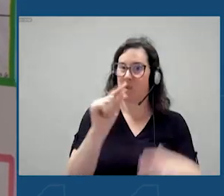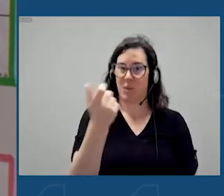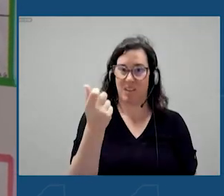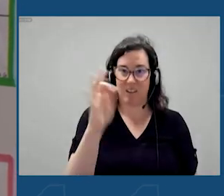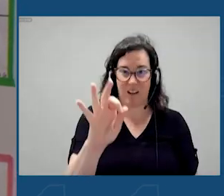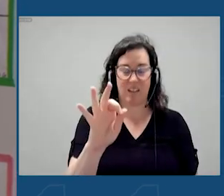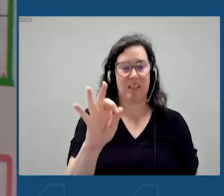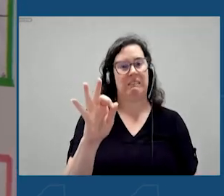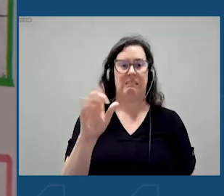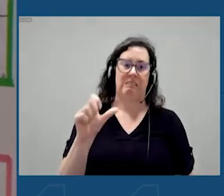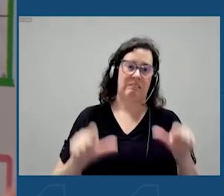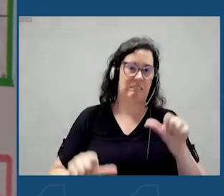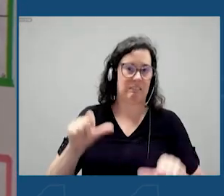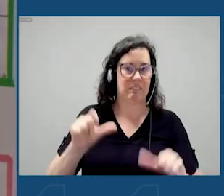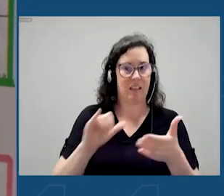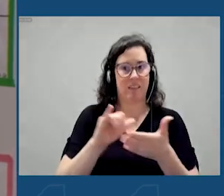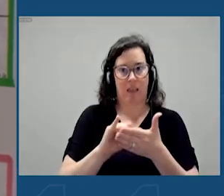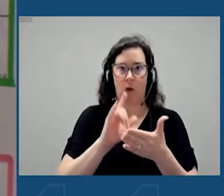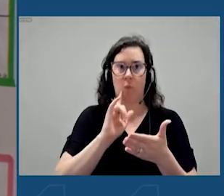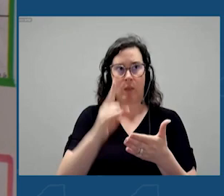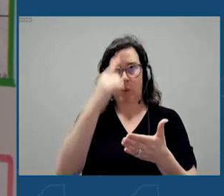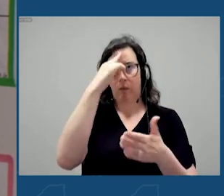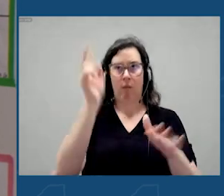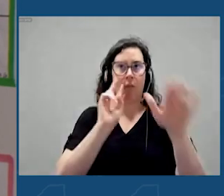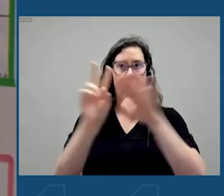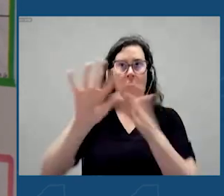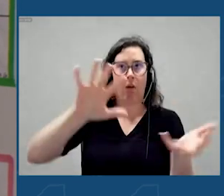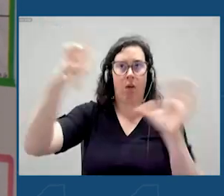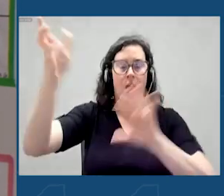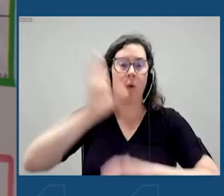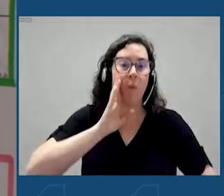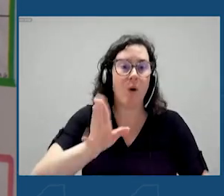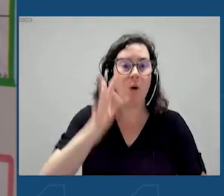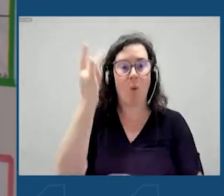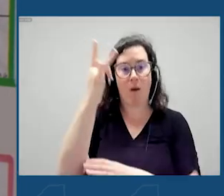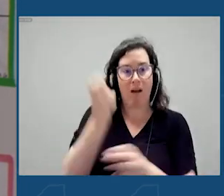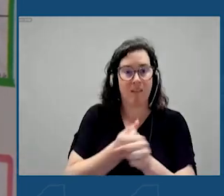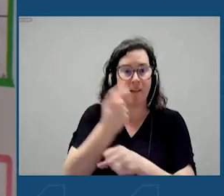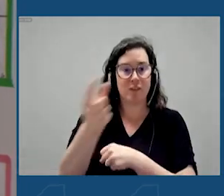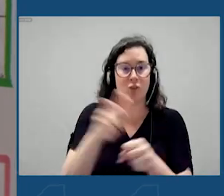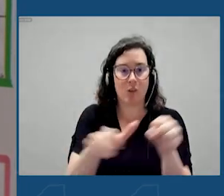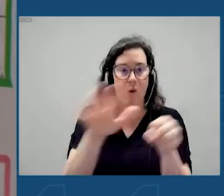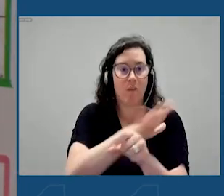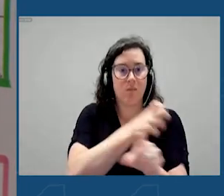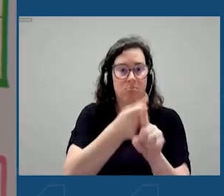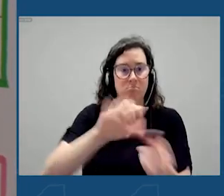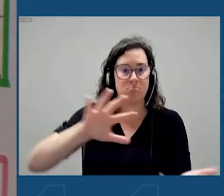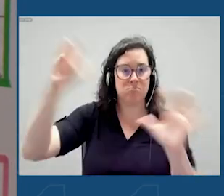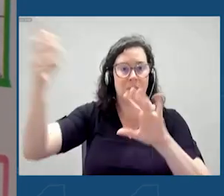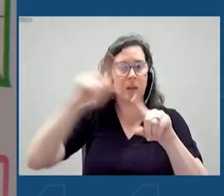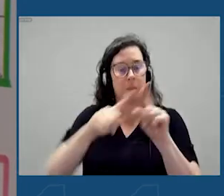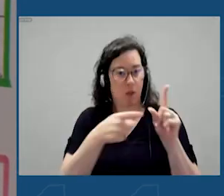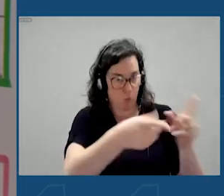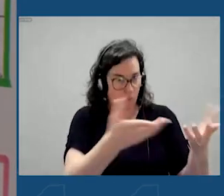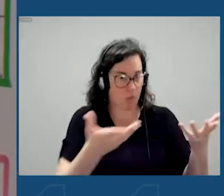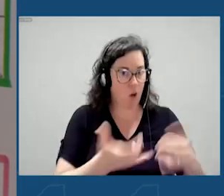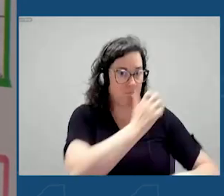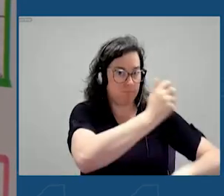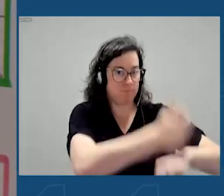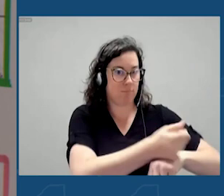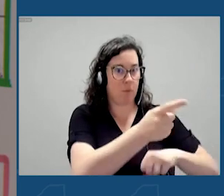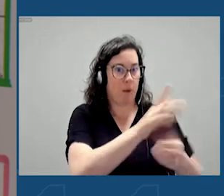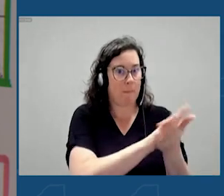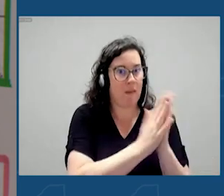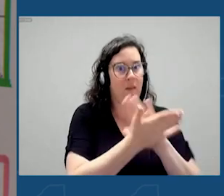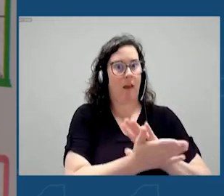was kind of a recipe for disaster because the very next year everything imploded, but you were there. You became the essential